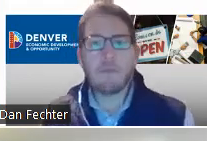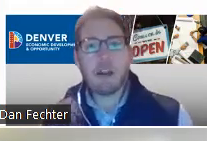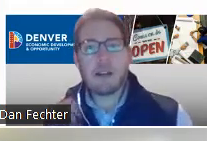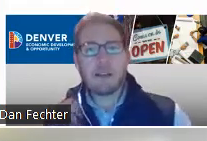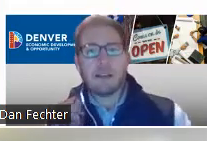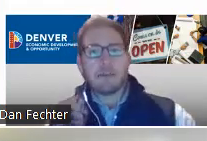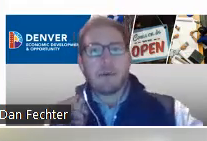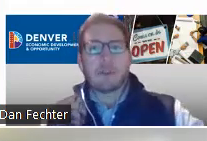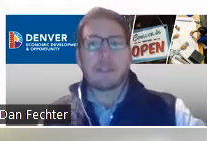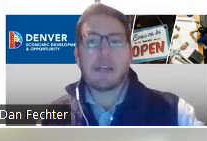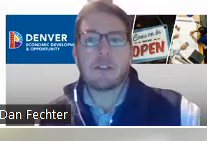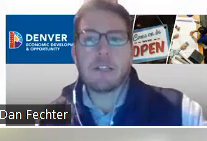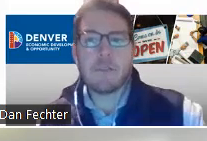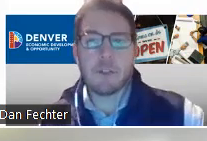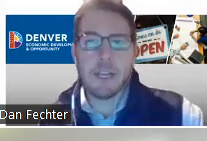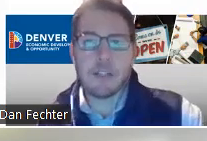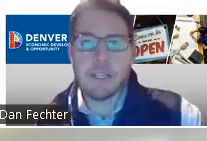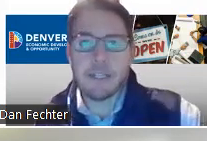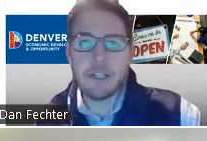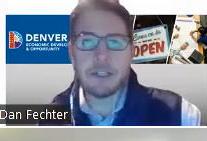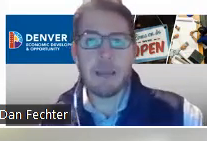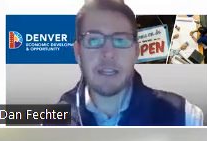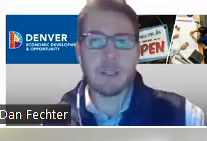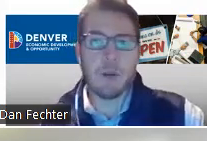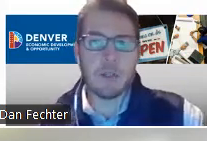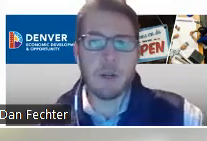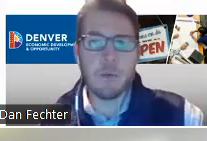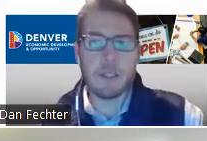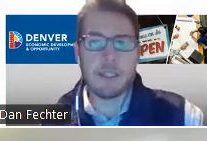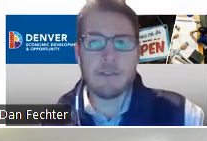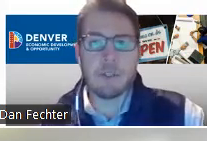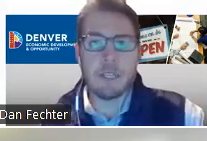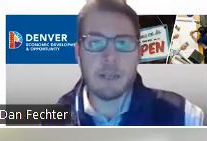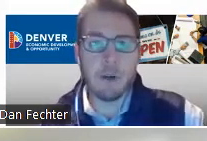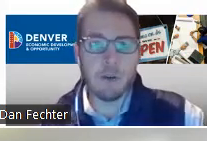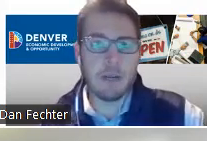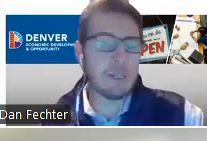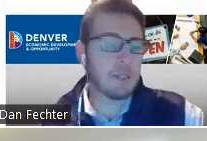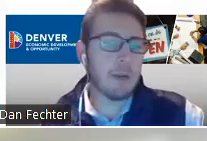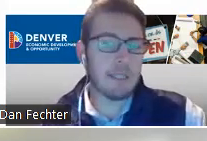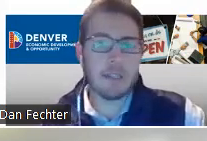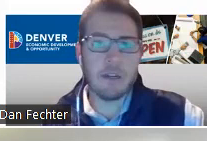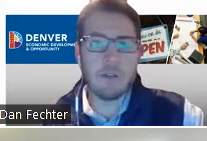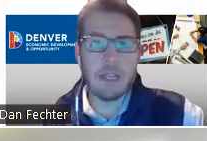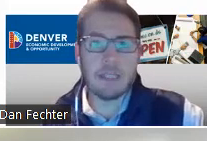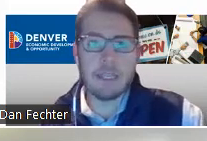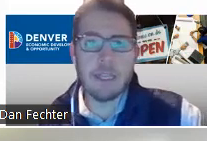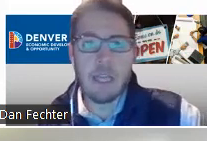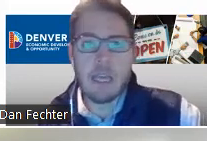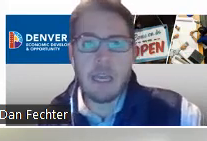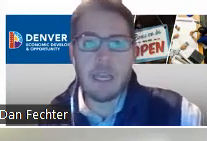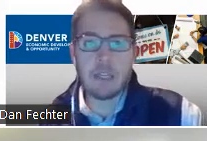So finally, it's important to acknowledge several changes and additions made in 2021 to Denver's HUD programs in response to